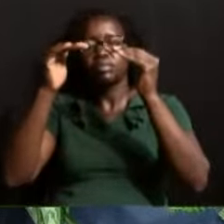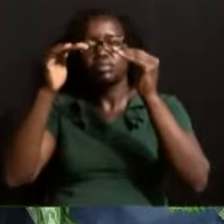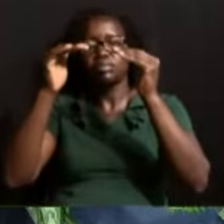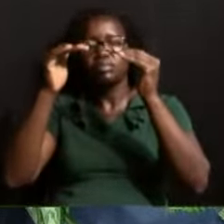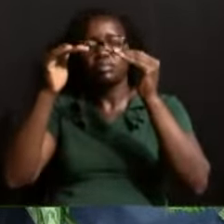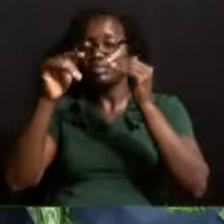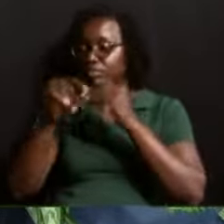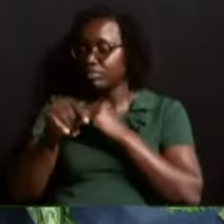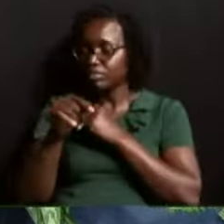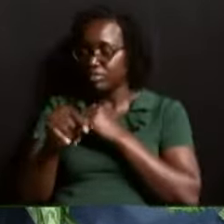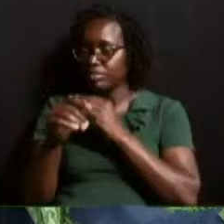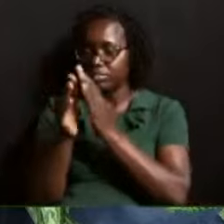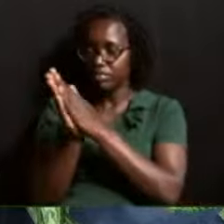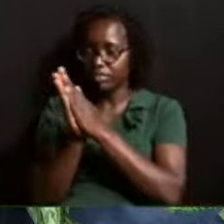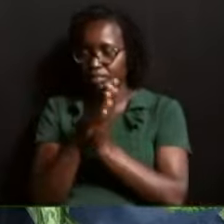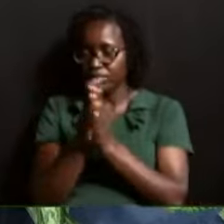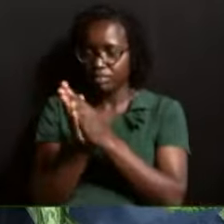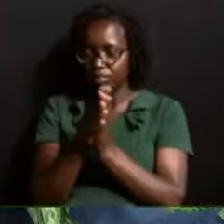this story,